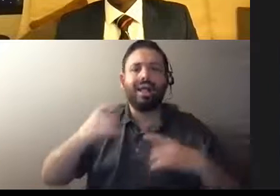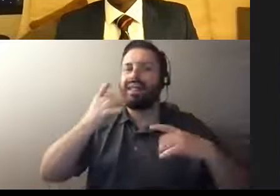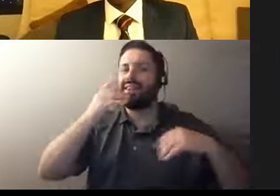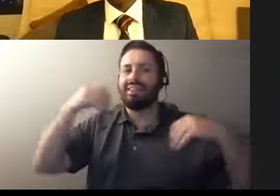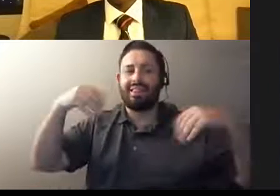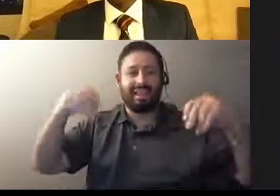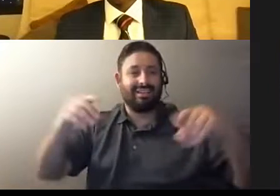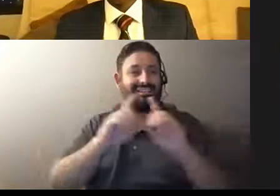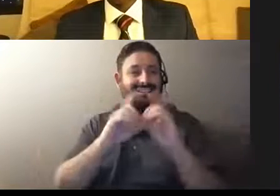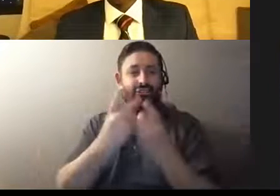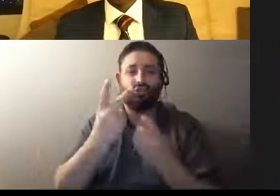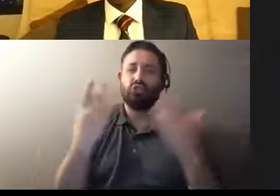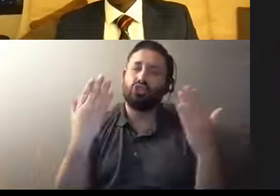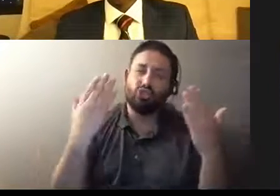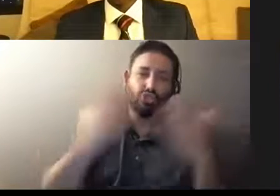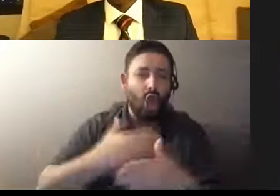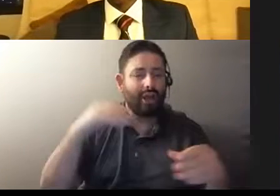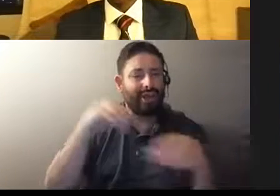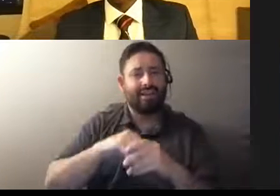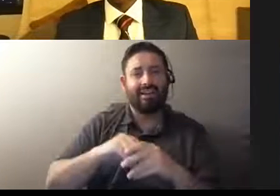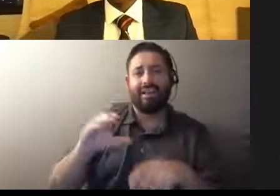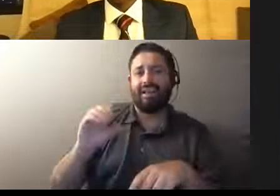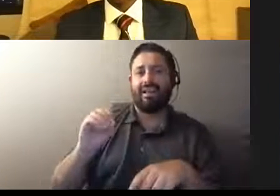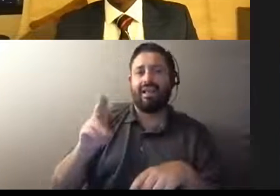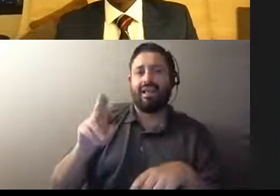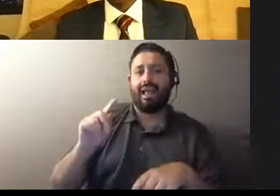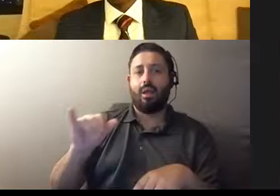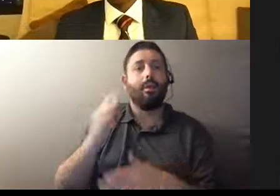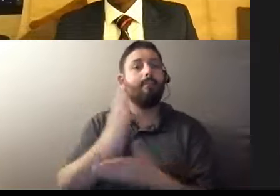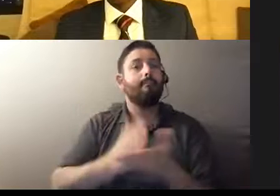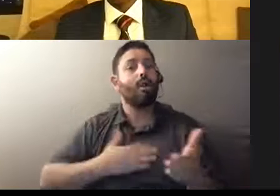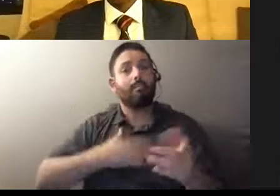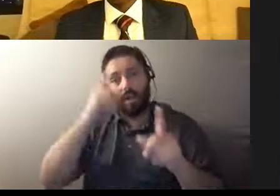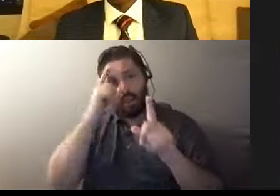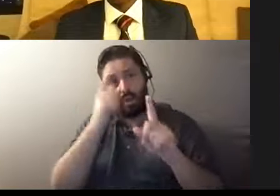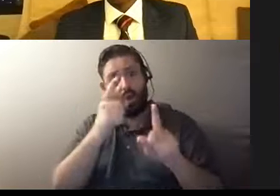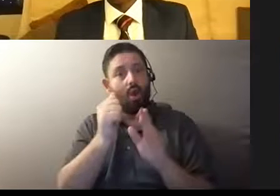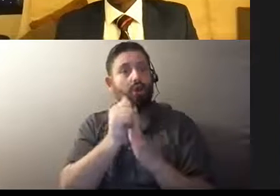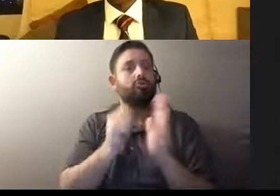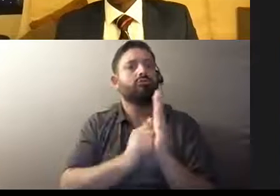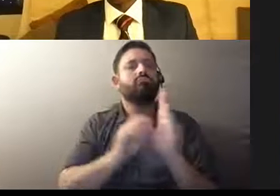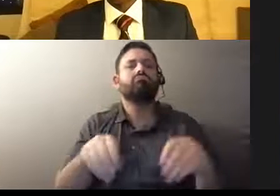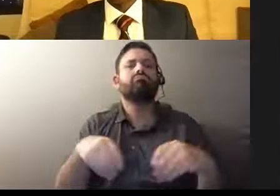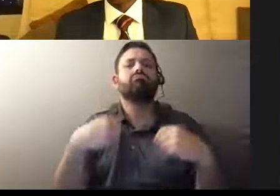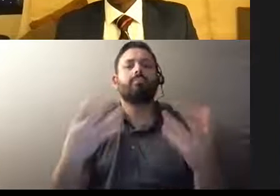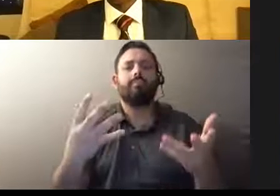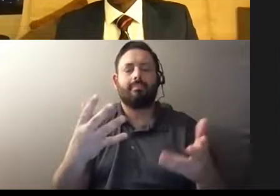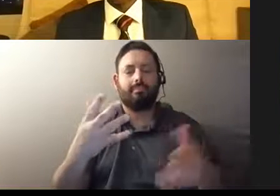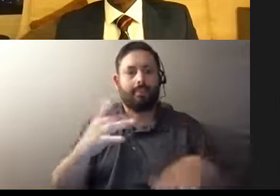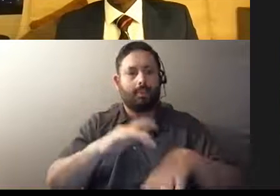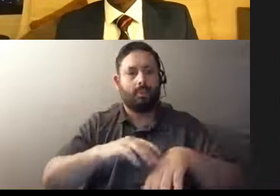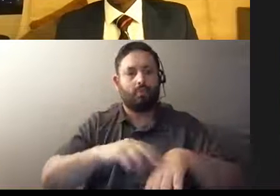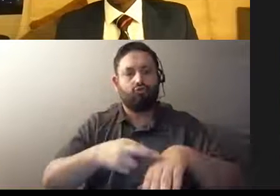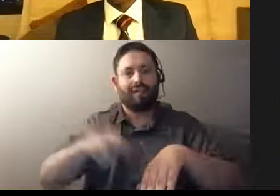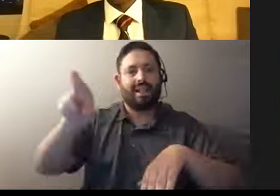the darkest district in the county. Part of my goal and agenda will be able to provide reflective paint